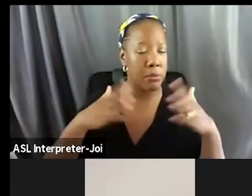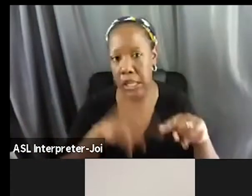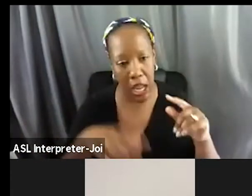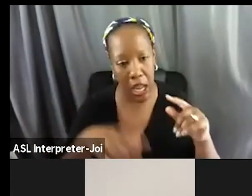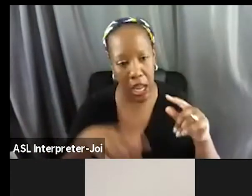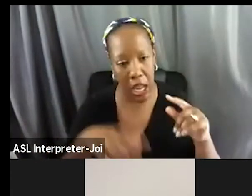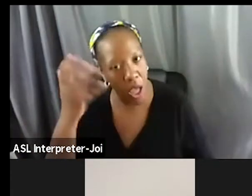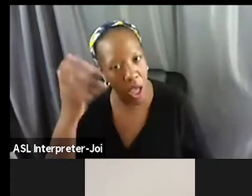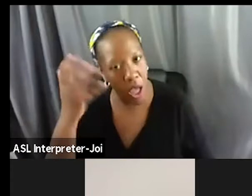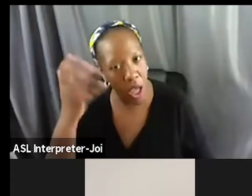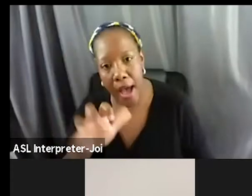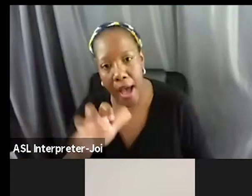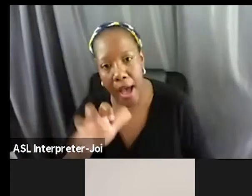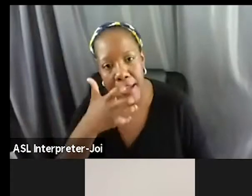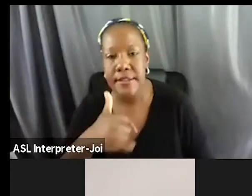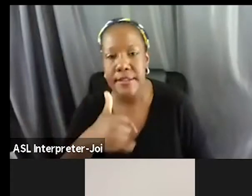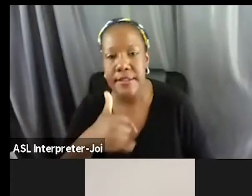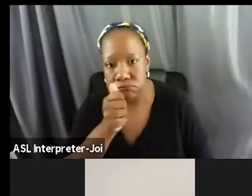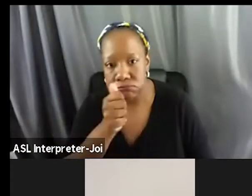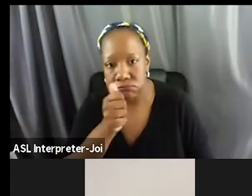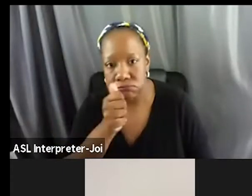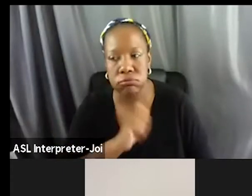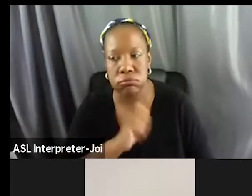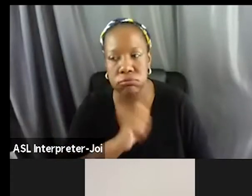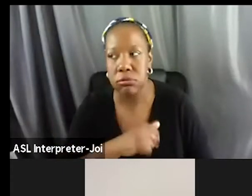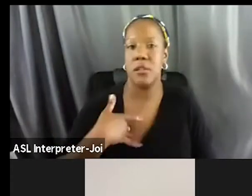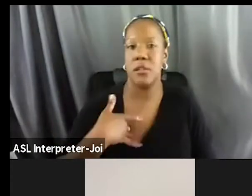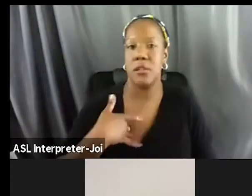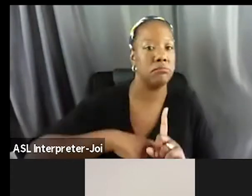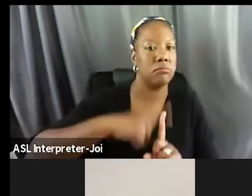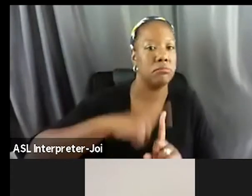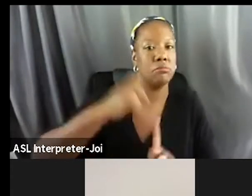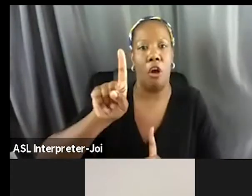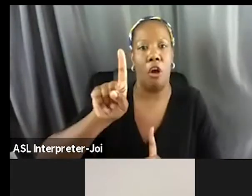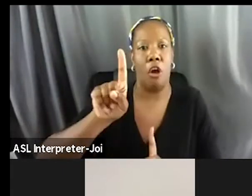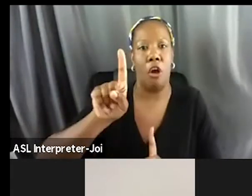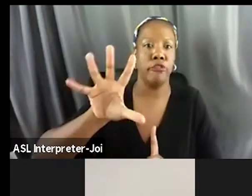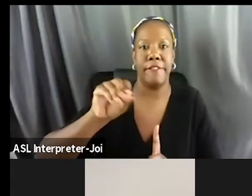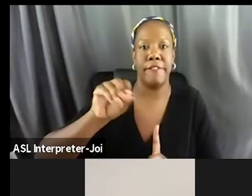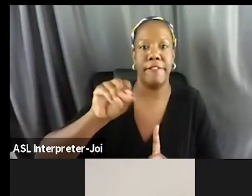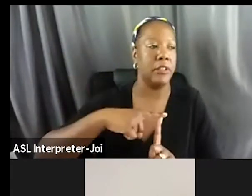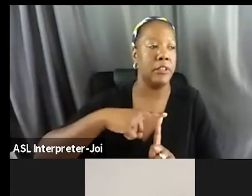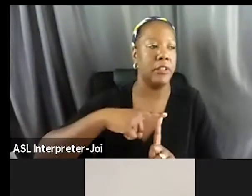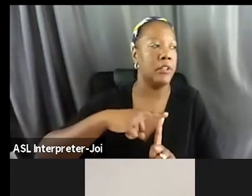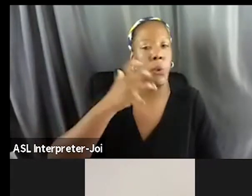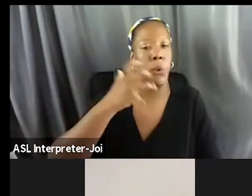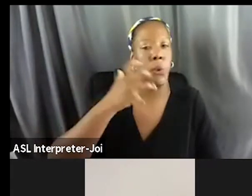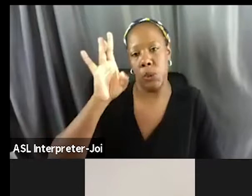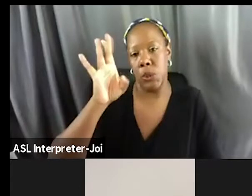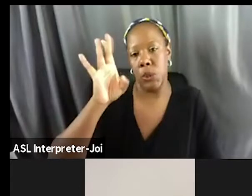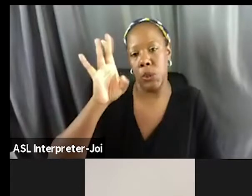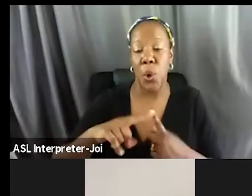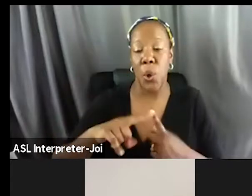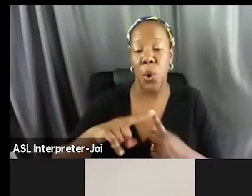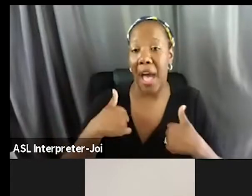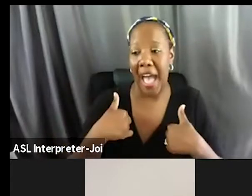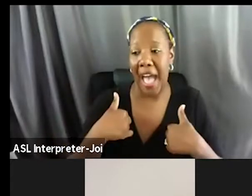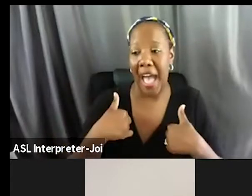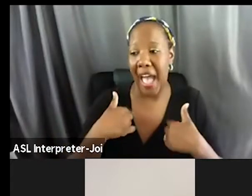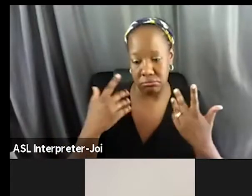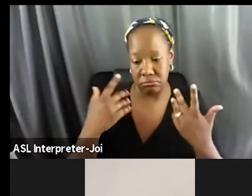this point. I felt like I was 150 degrees temperature wise. So that's how I ended up embracing